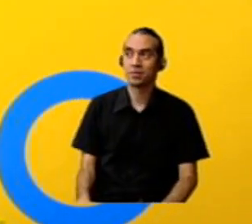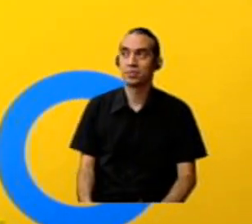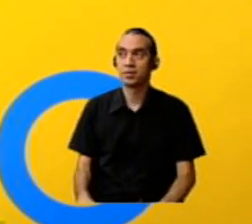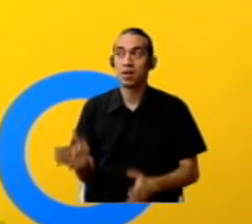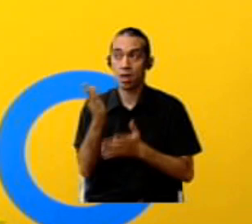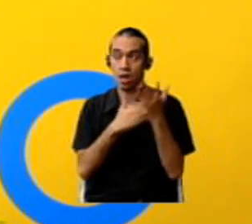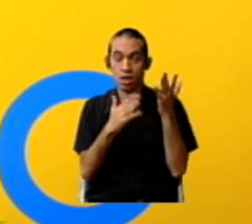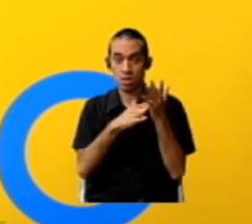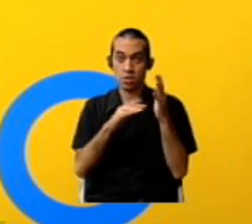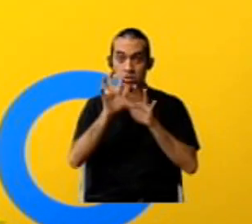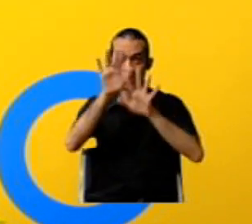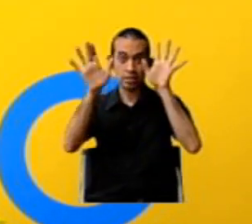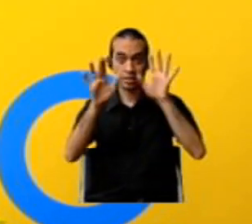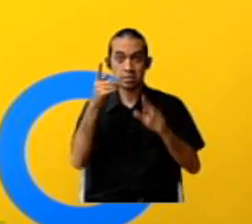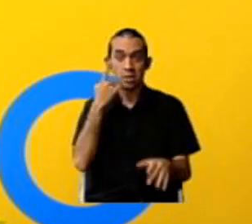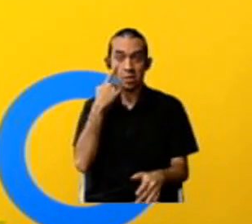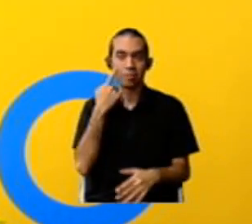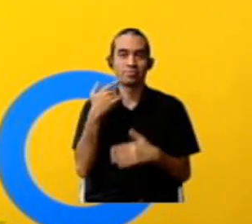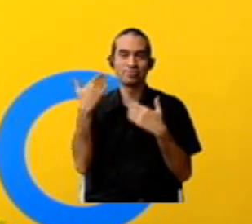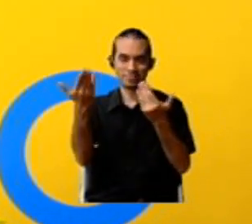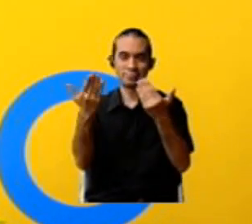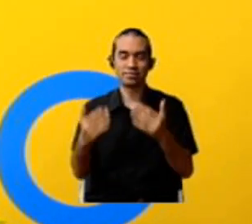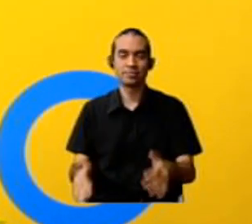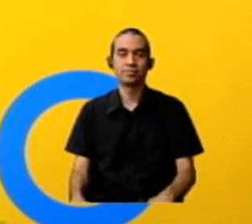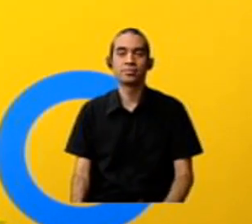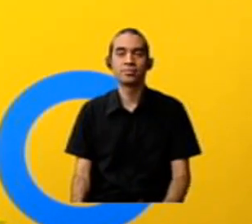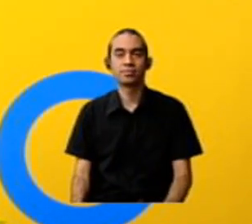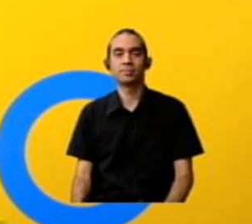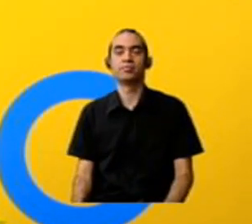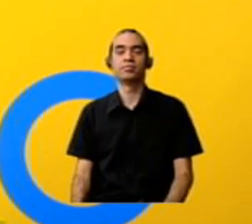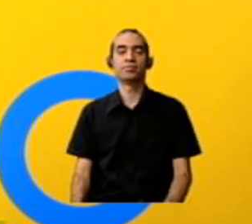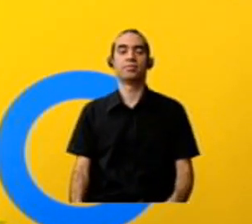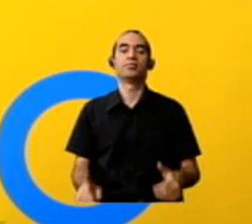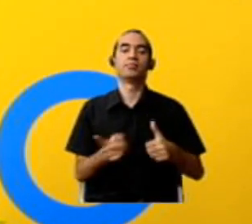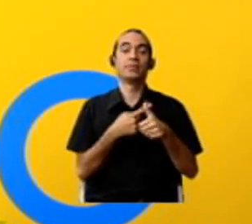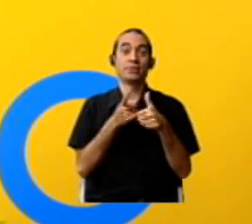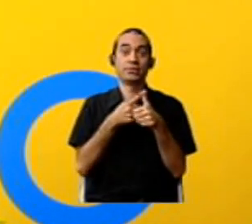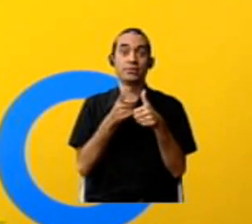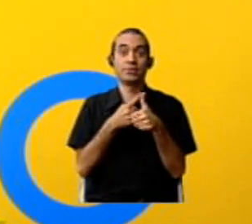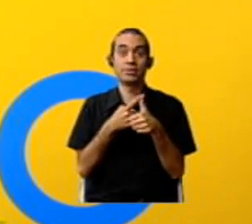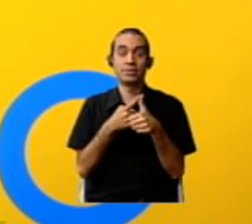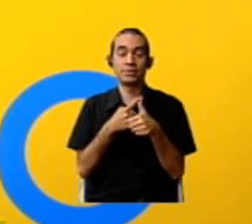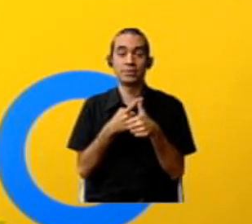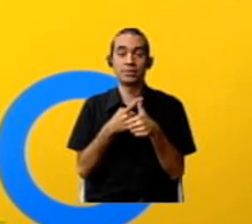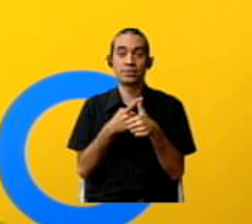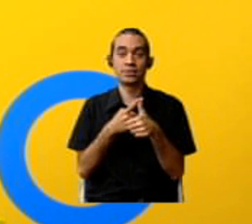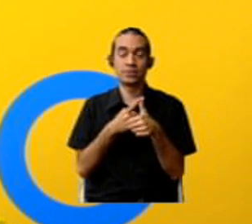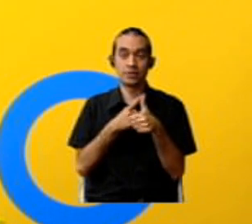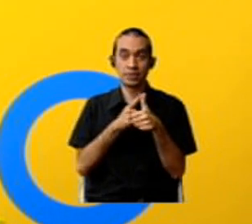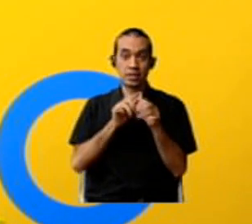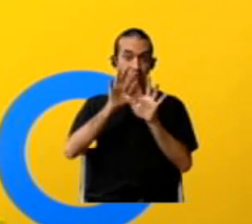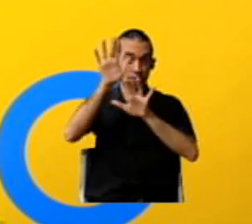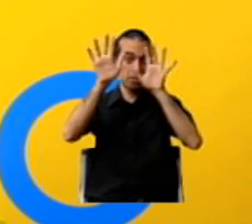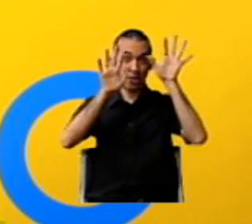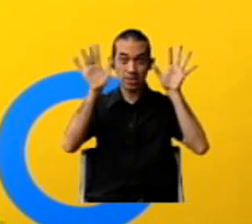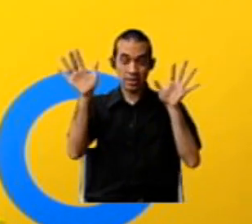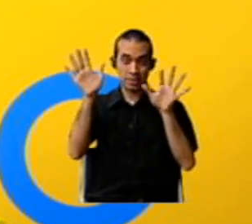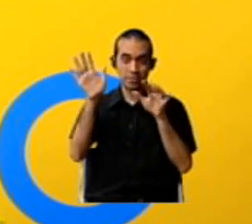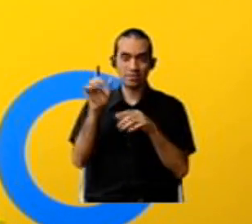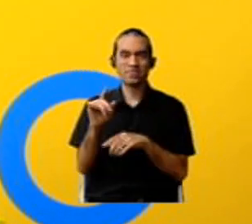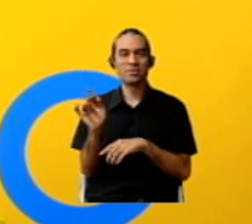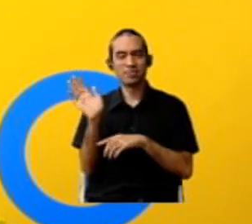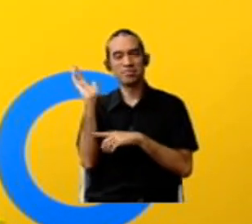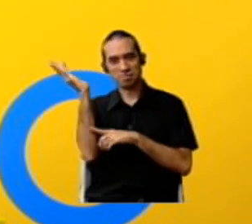some stars. Okay, here we go. First, Charlie, with the first star in the